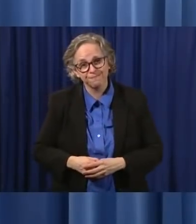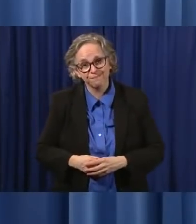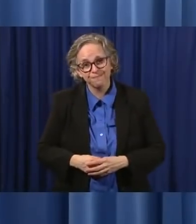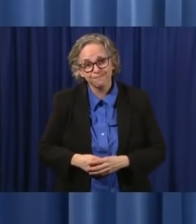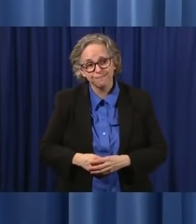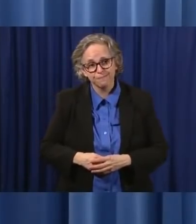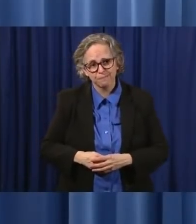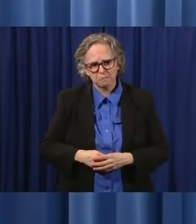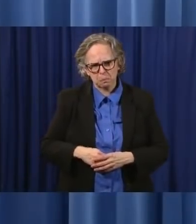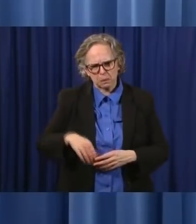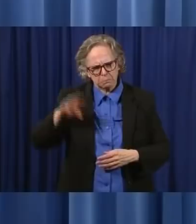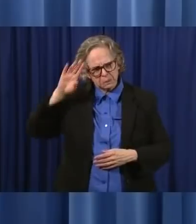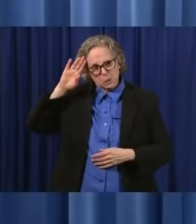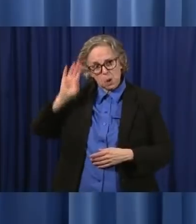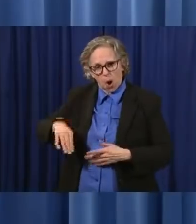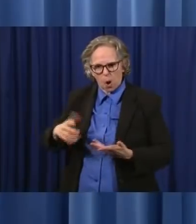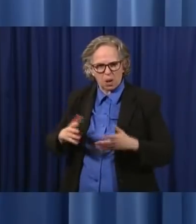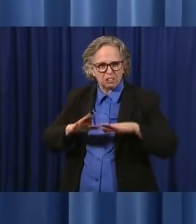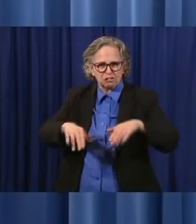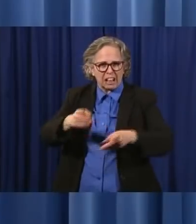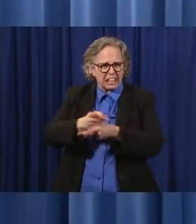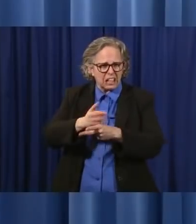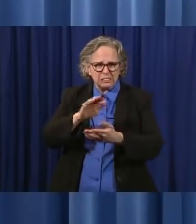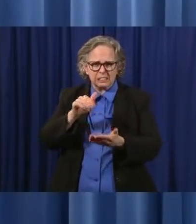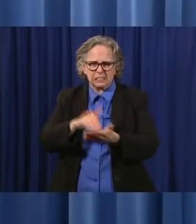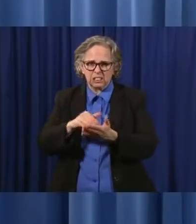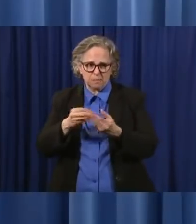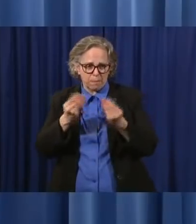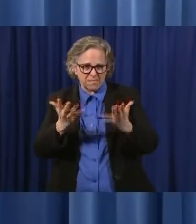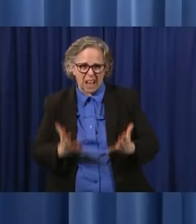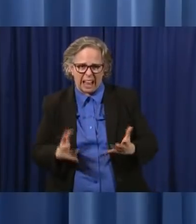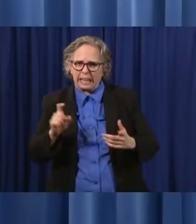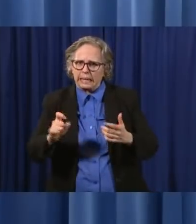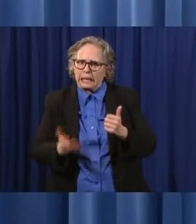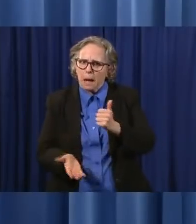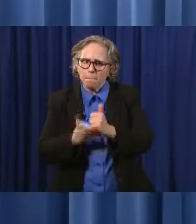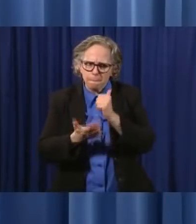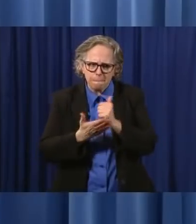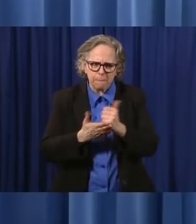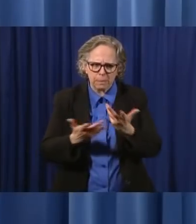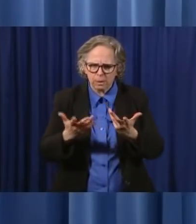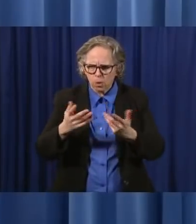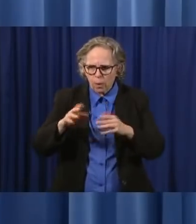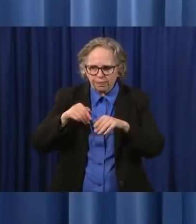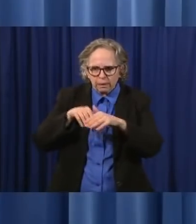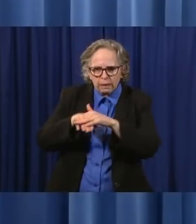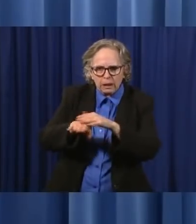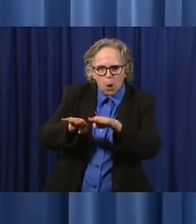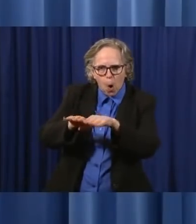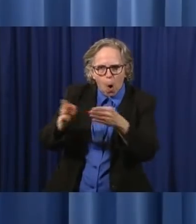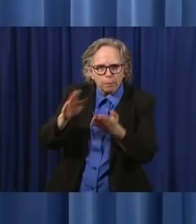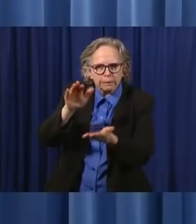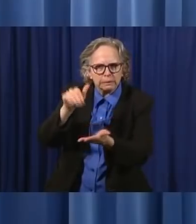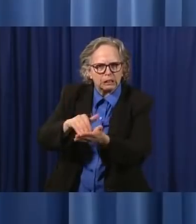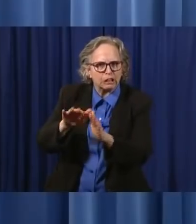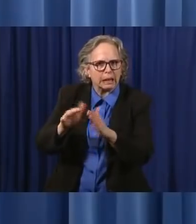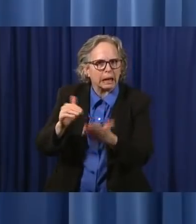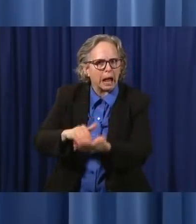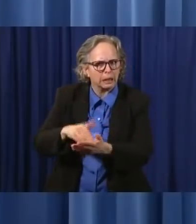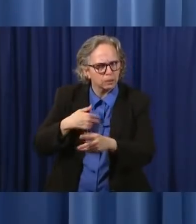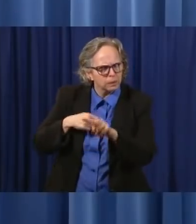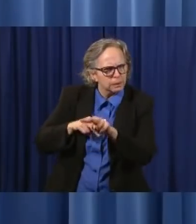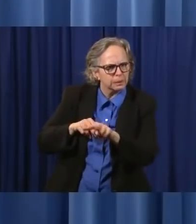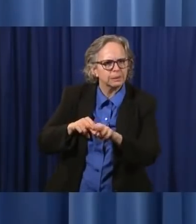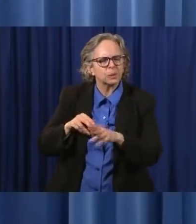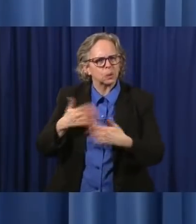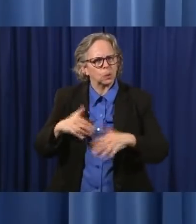care providers will need assistance as they reopen. We have more difficult standards to